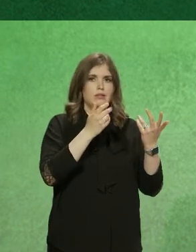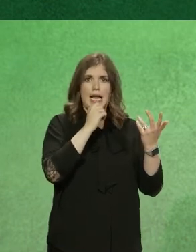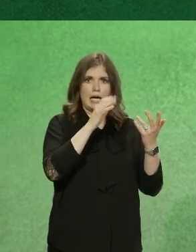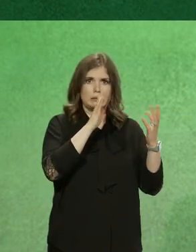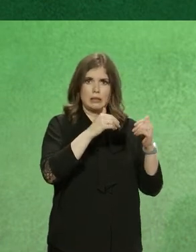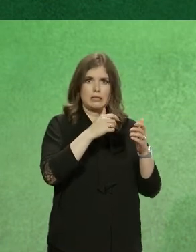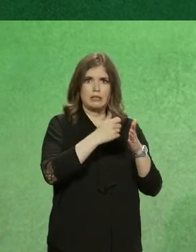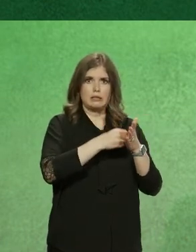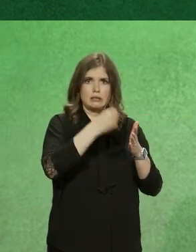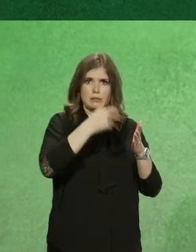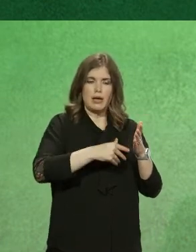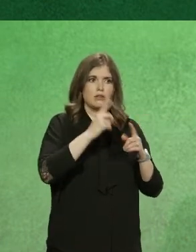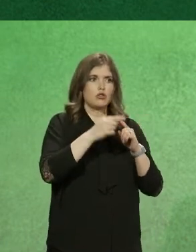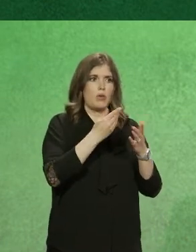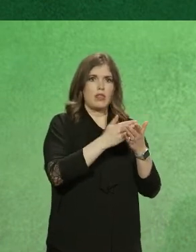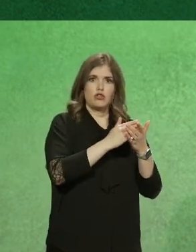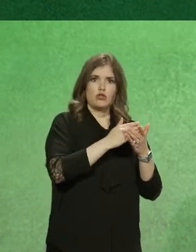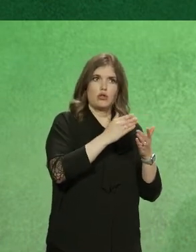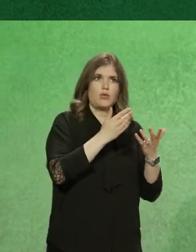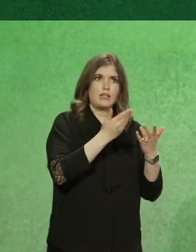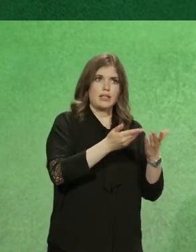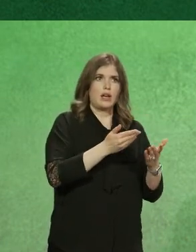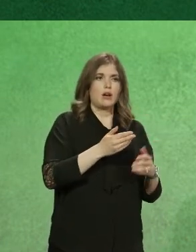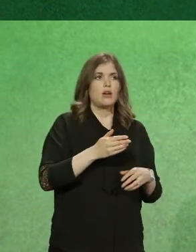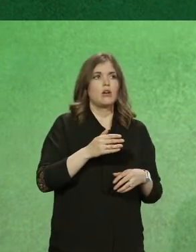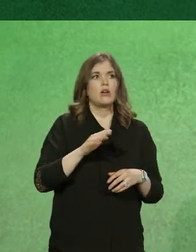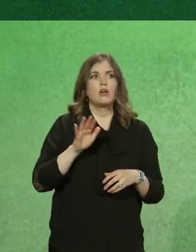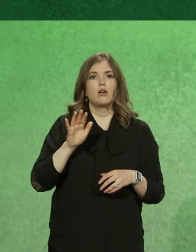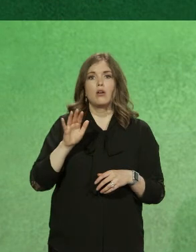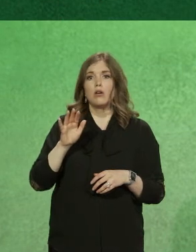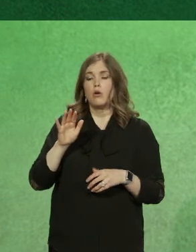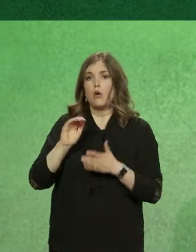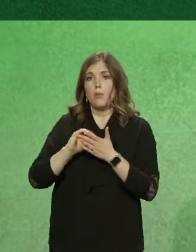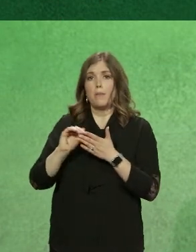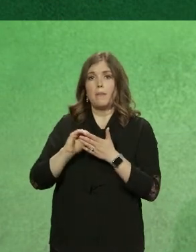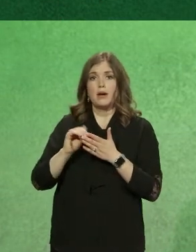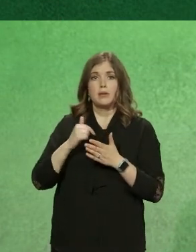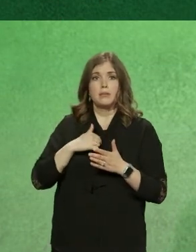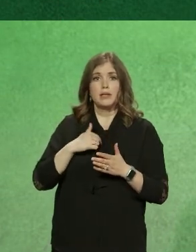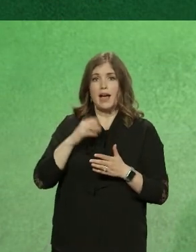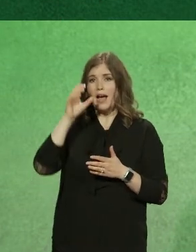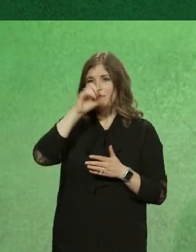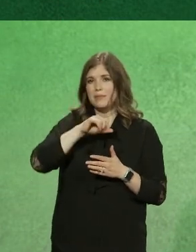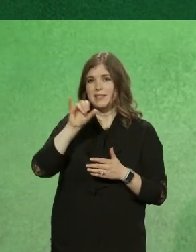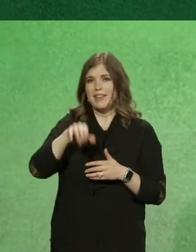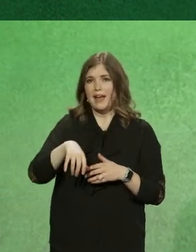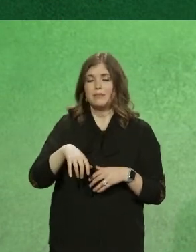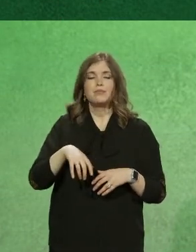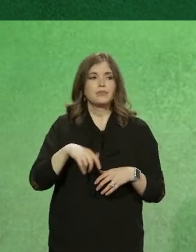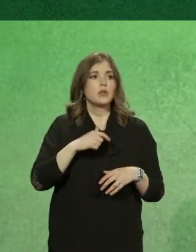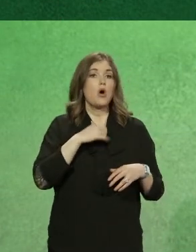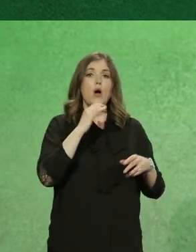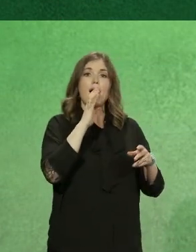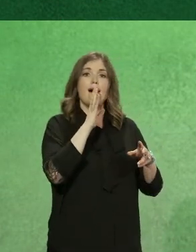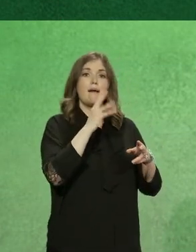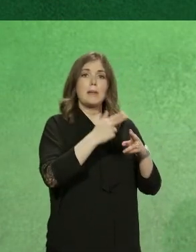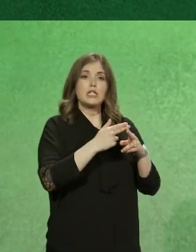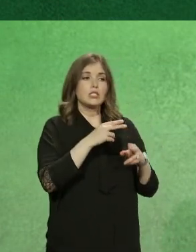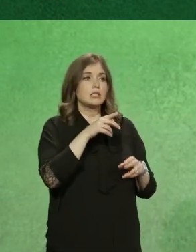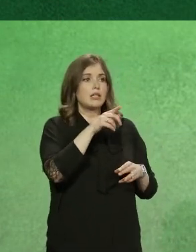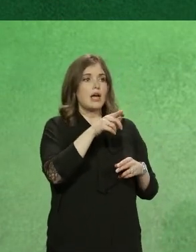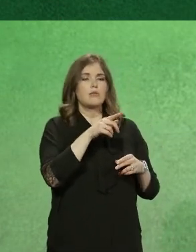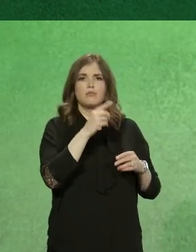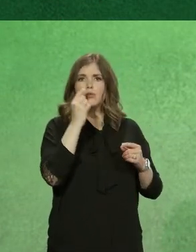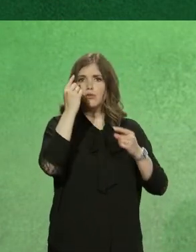get it repaired. Sorry, pardon me, I missed that. Oh, I'm mentioning that you've